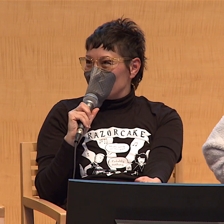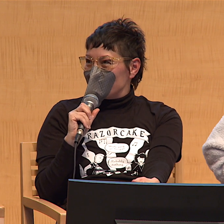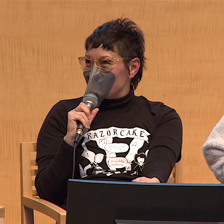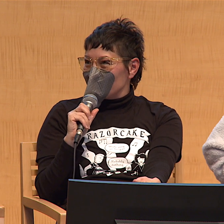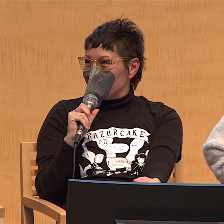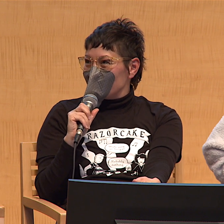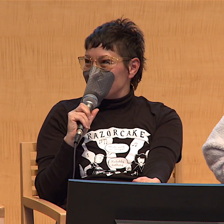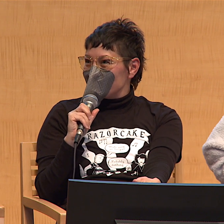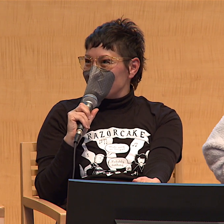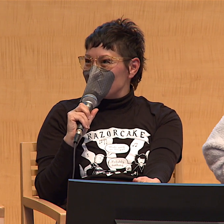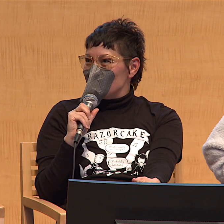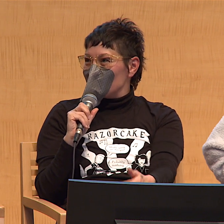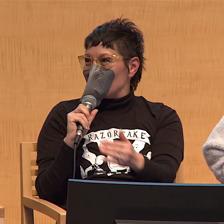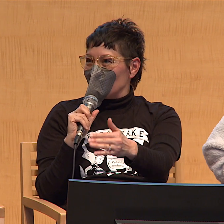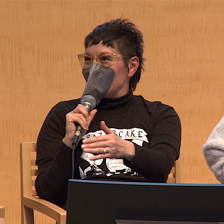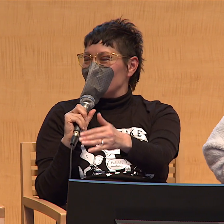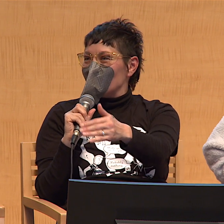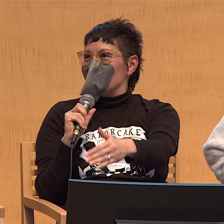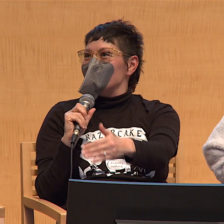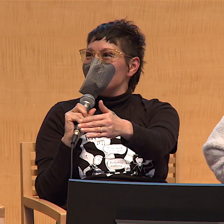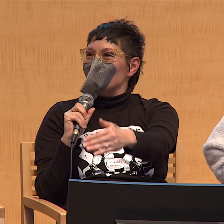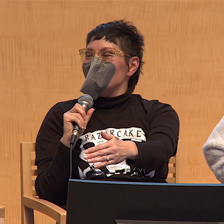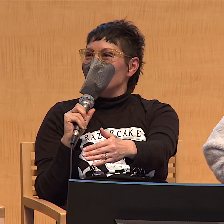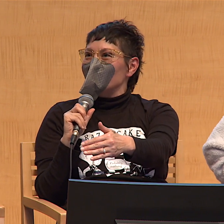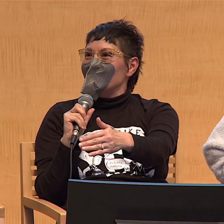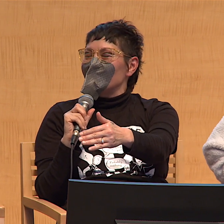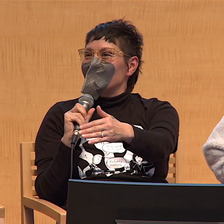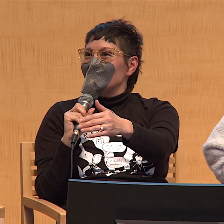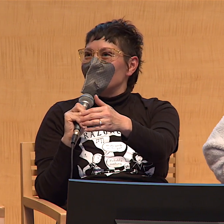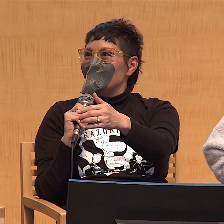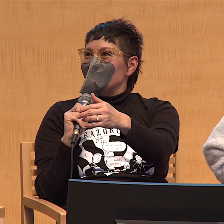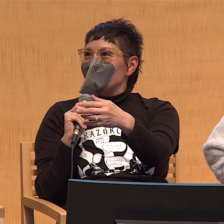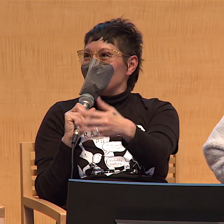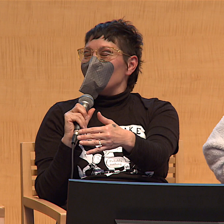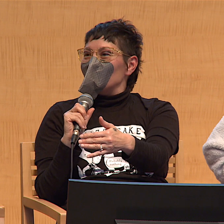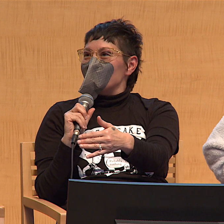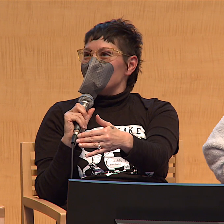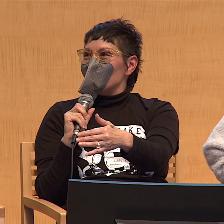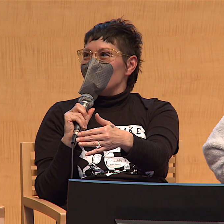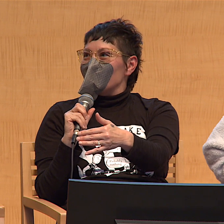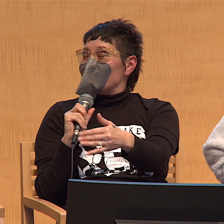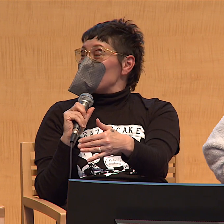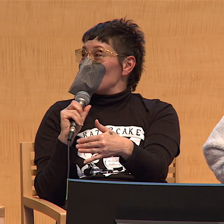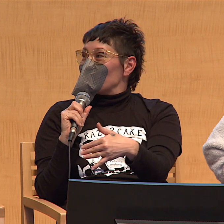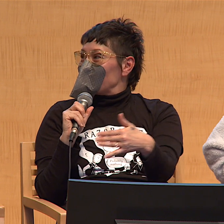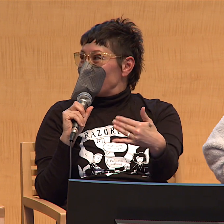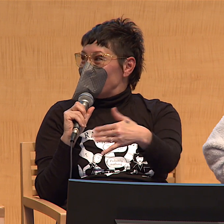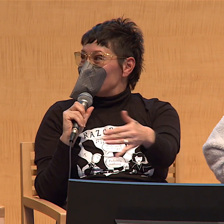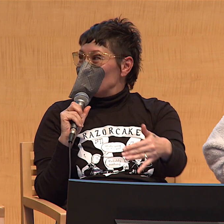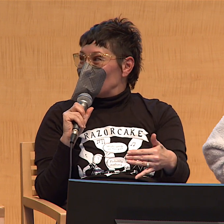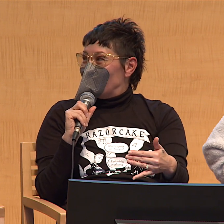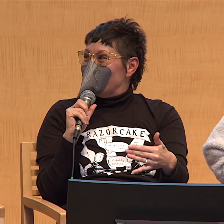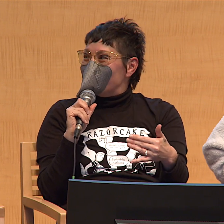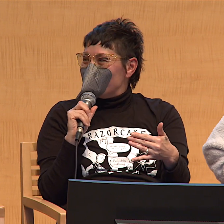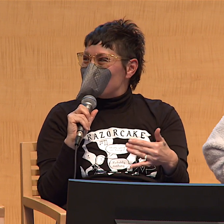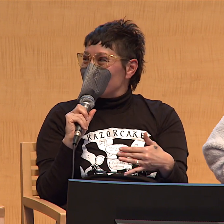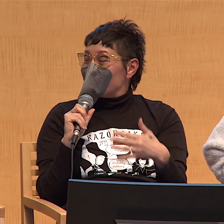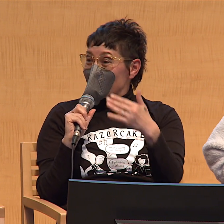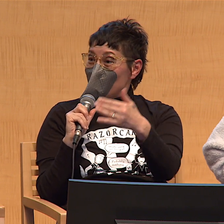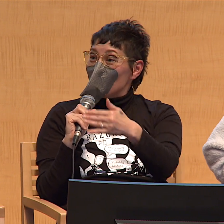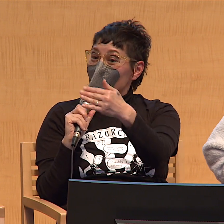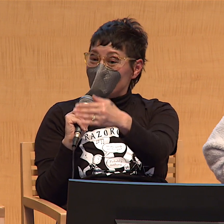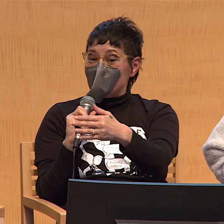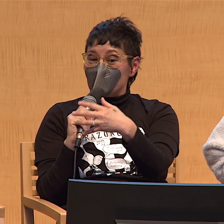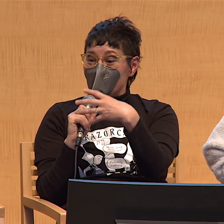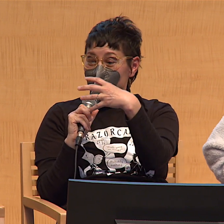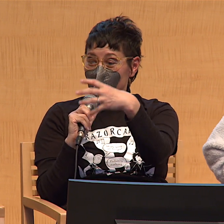do artistically, because, like, as soon as I feel like I've gotten something, like gotten good at something, then I get bored and I need to move on. But like,